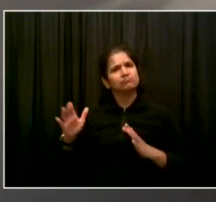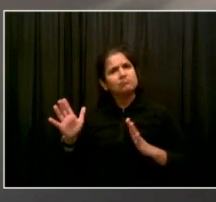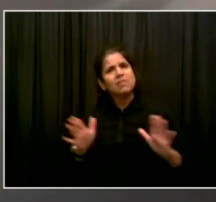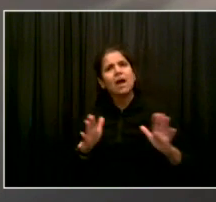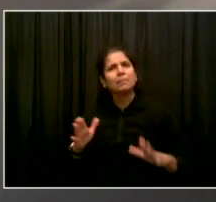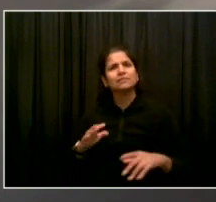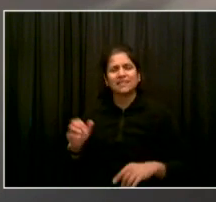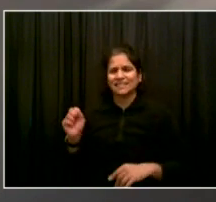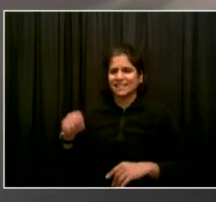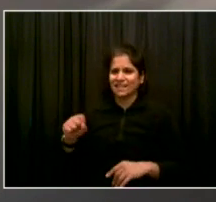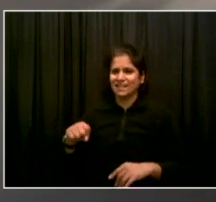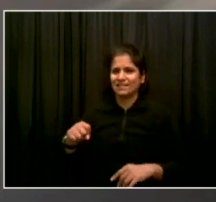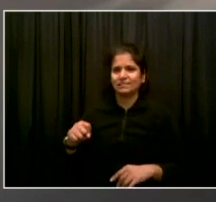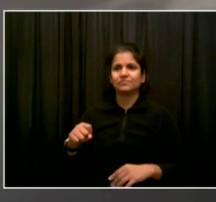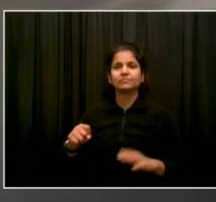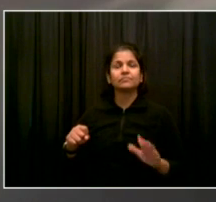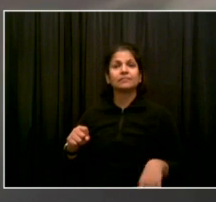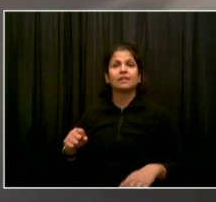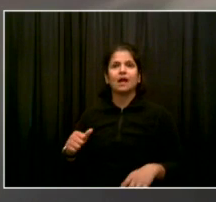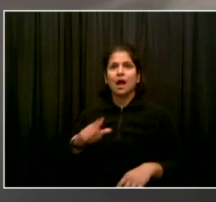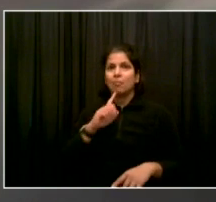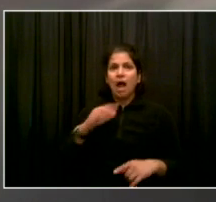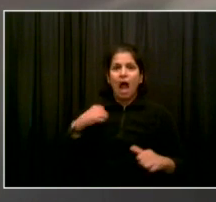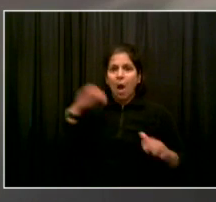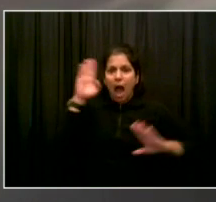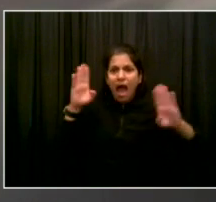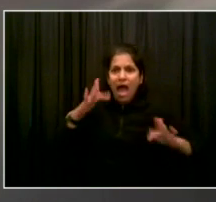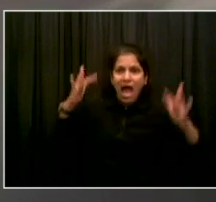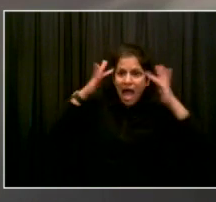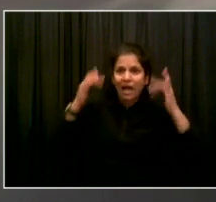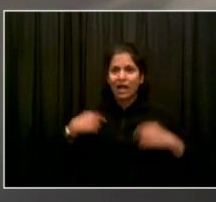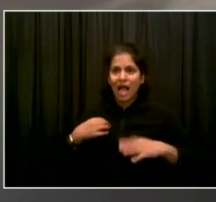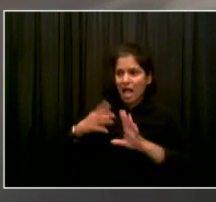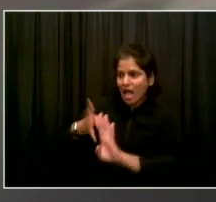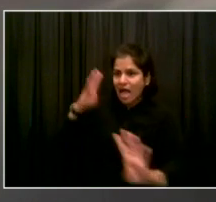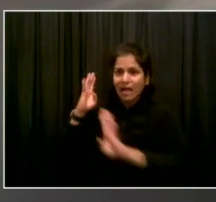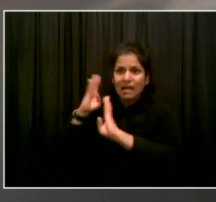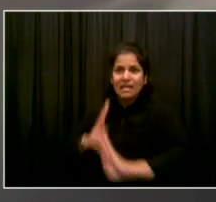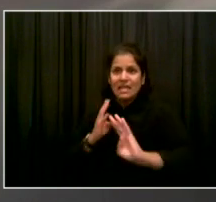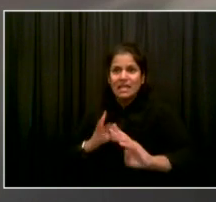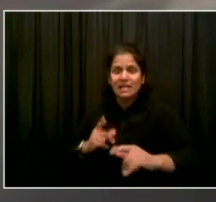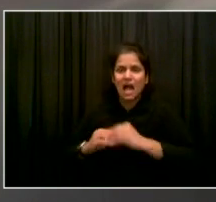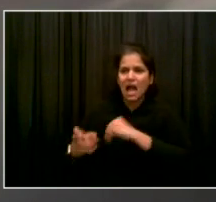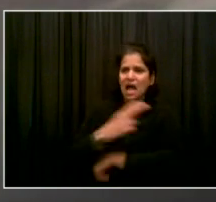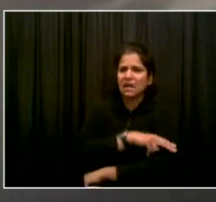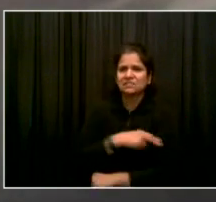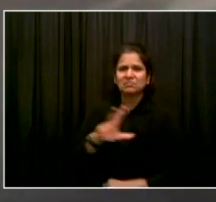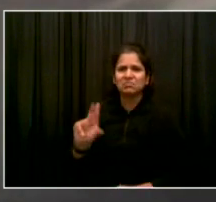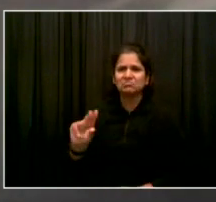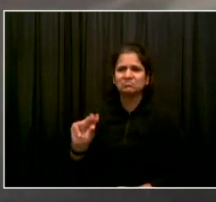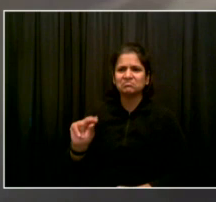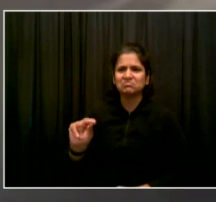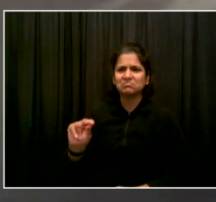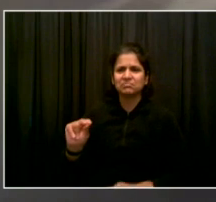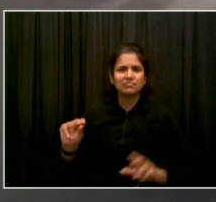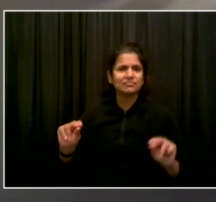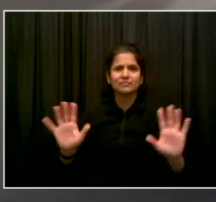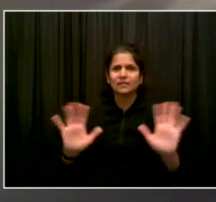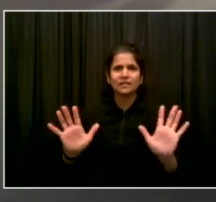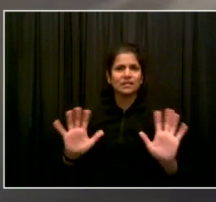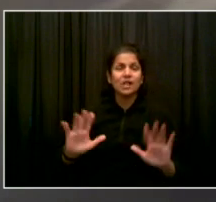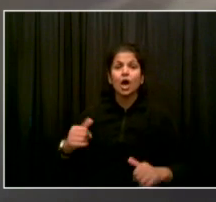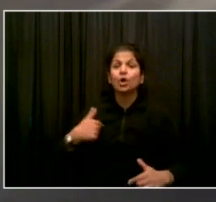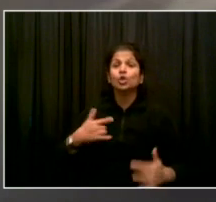deluge of sick patients. What I'm worried about is a large number of my own staff exposed to Omicron and therefore